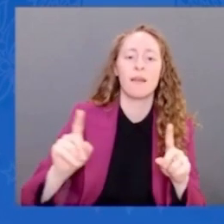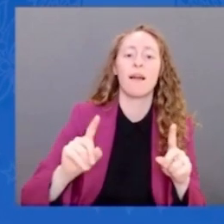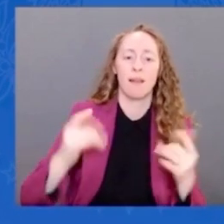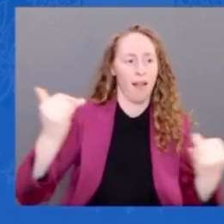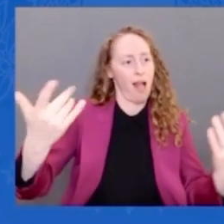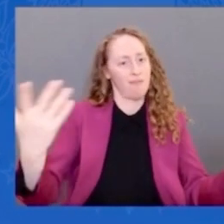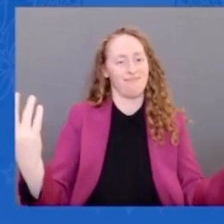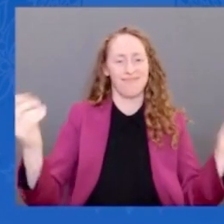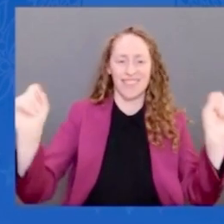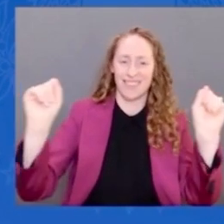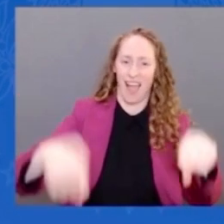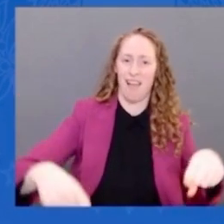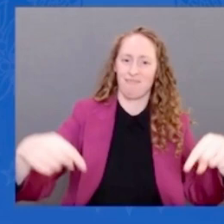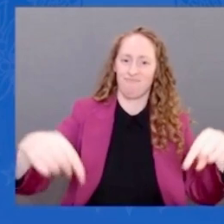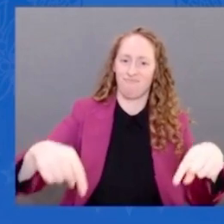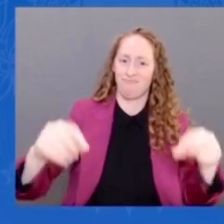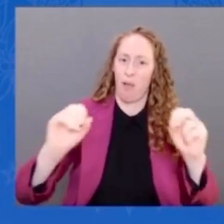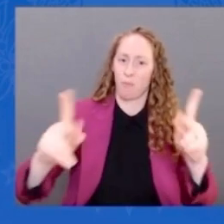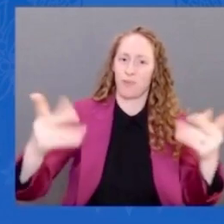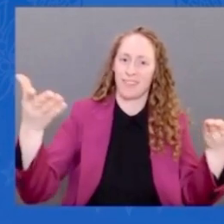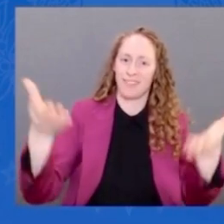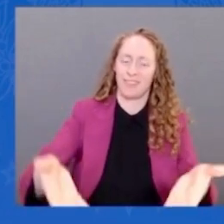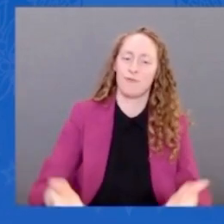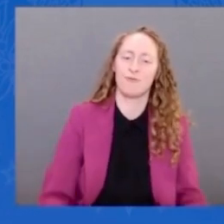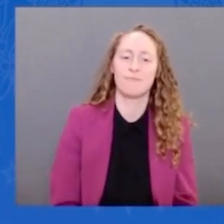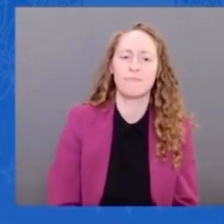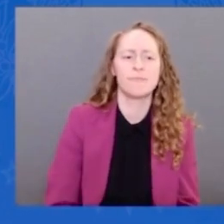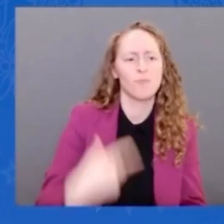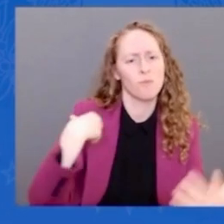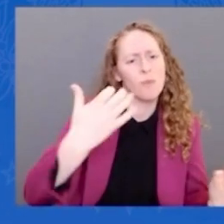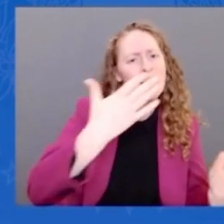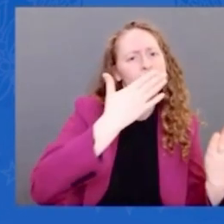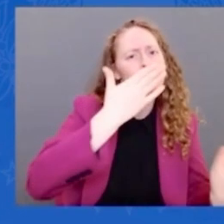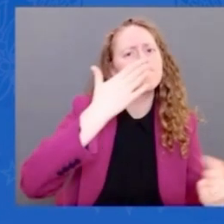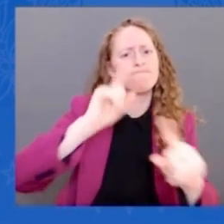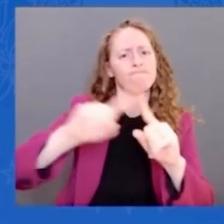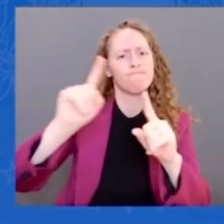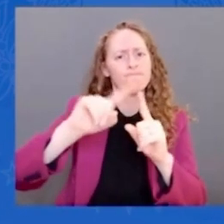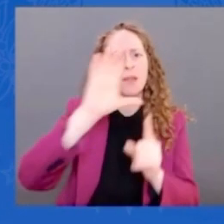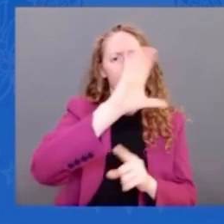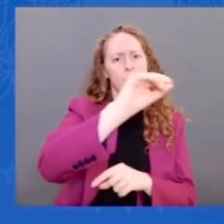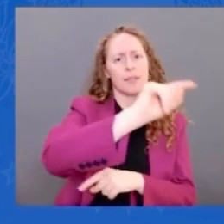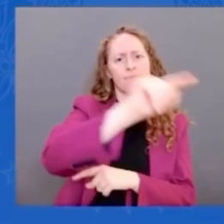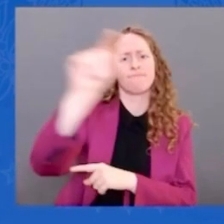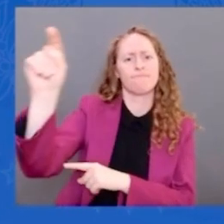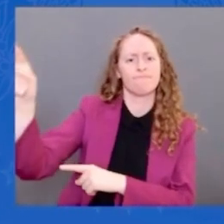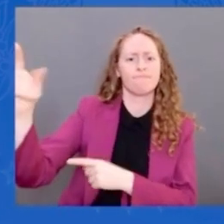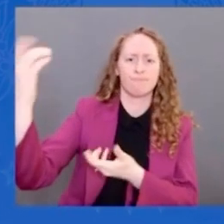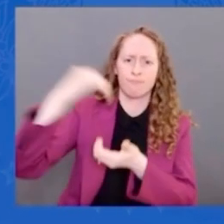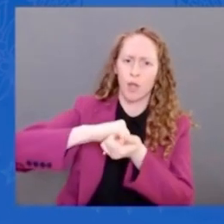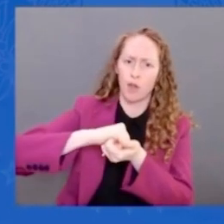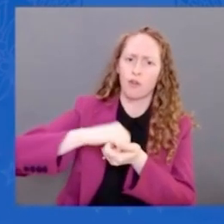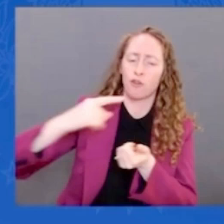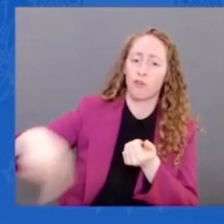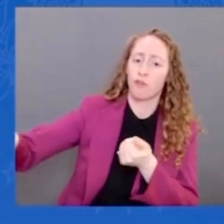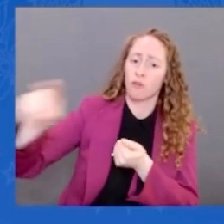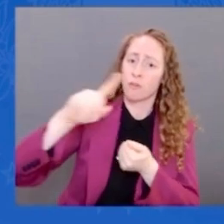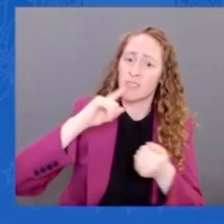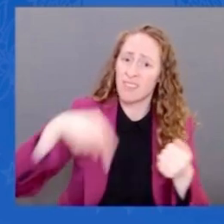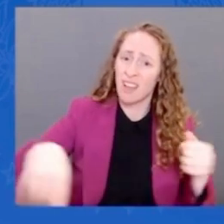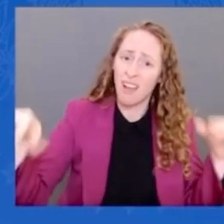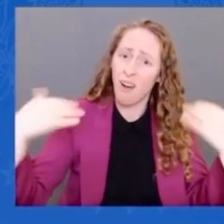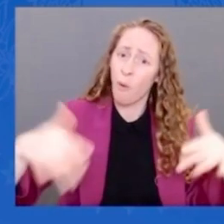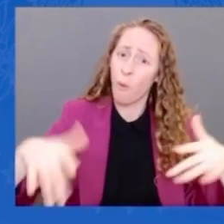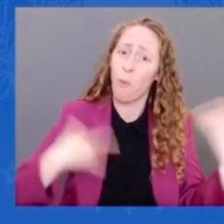are working with us to deliver this for all families. It's a big deal. And this is a great example of what we can achieve as